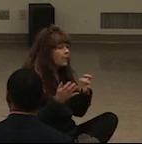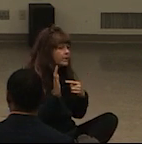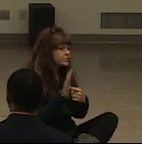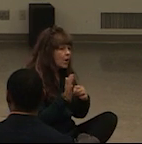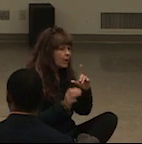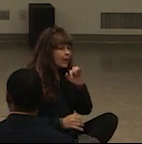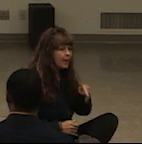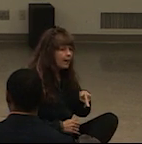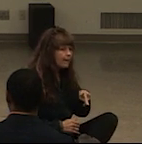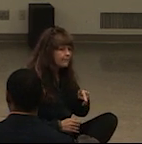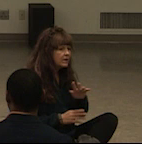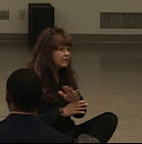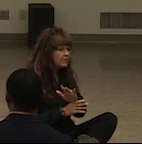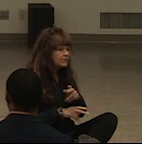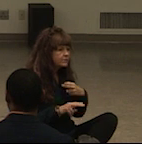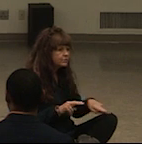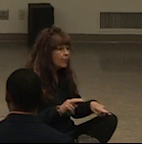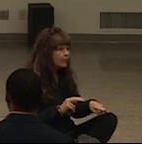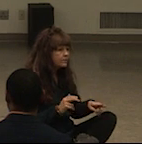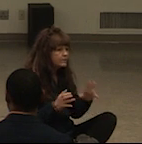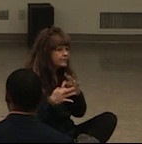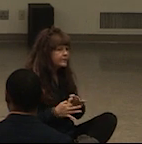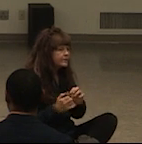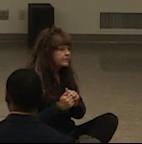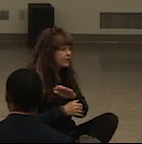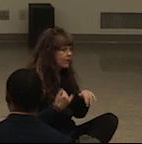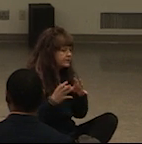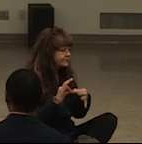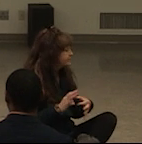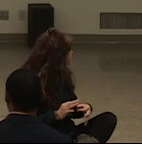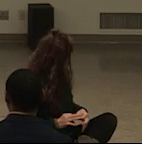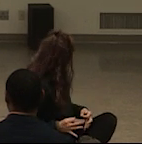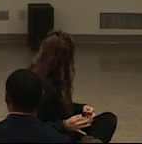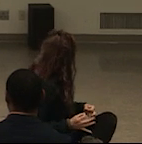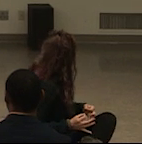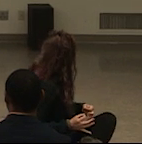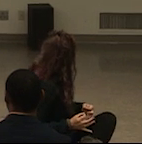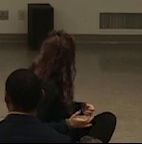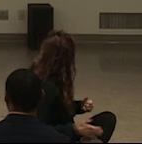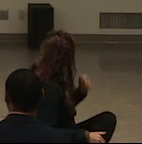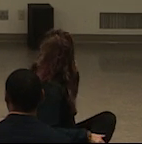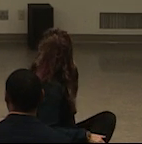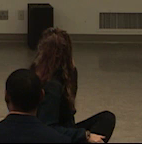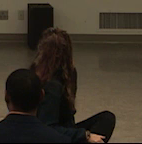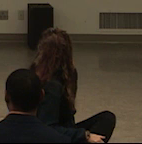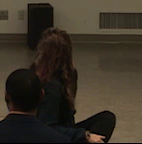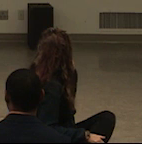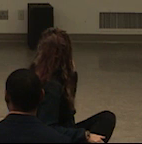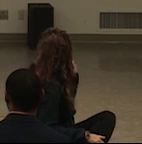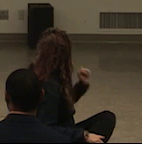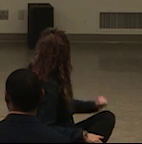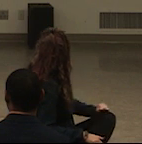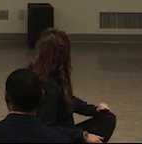time to get to the chance where we can do some dreaming together. But as we watch this clip and hear people talking around how marriage will